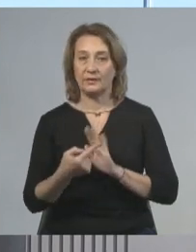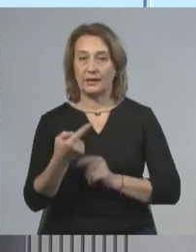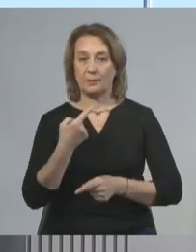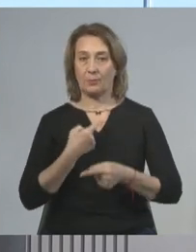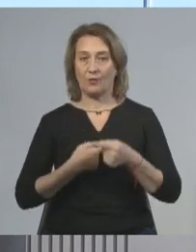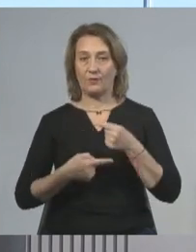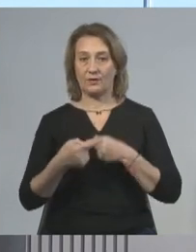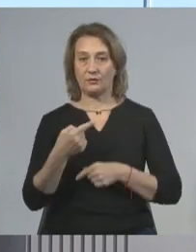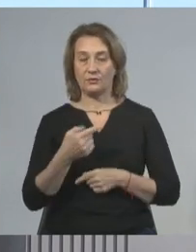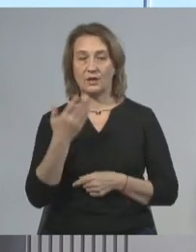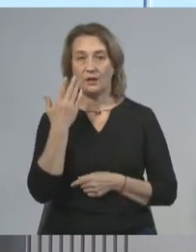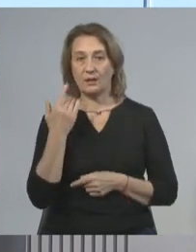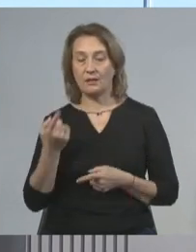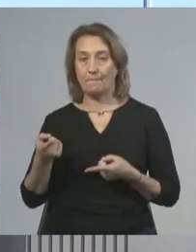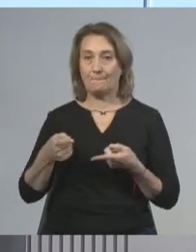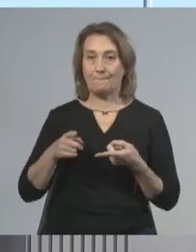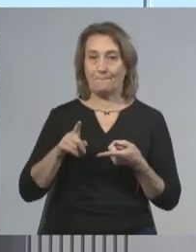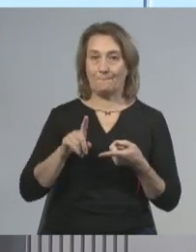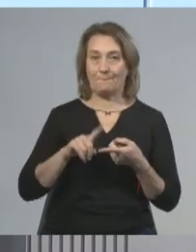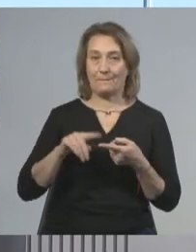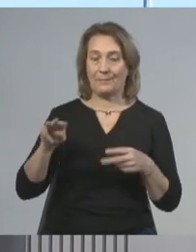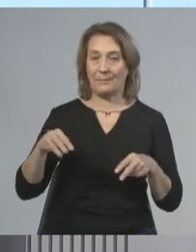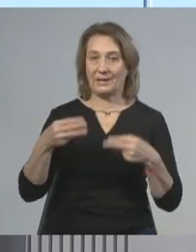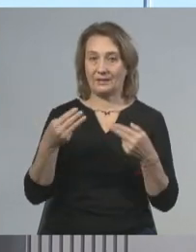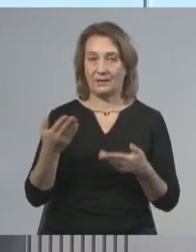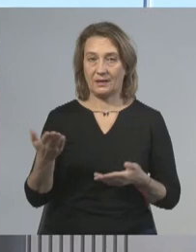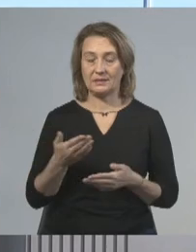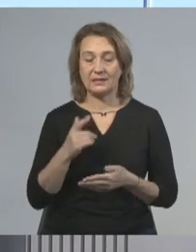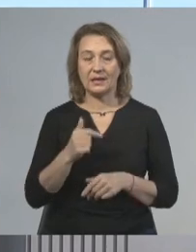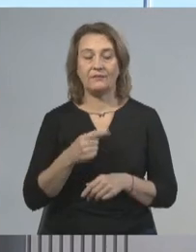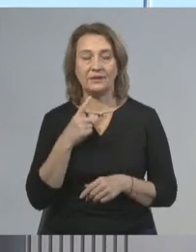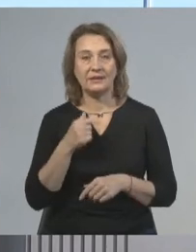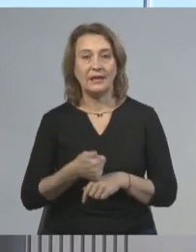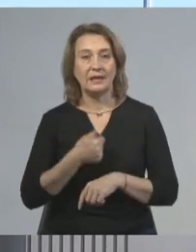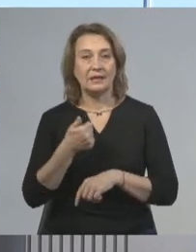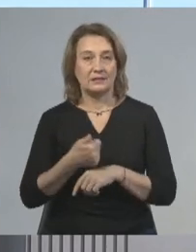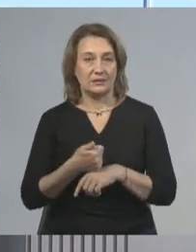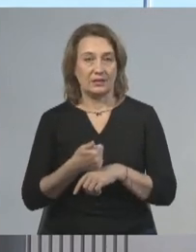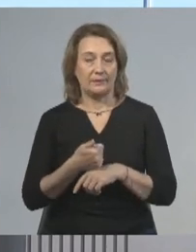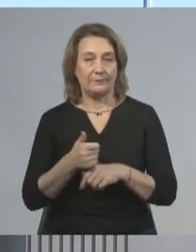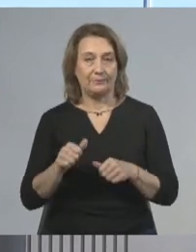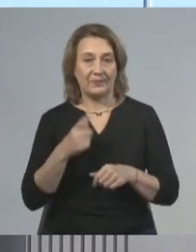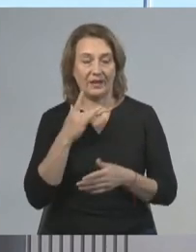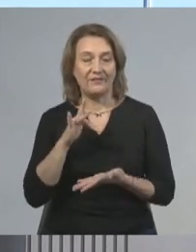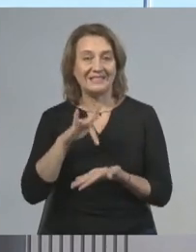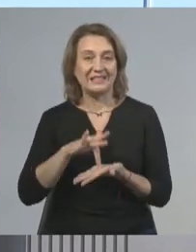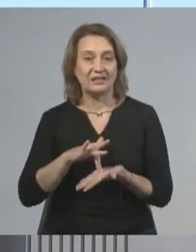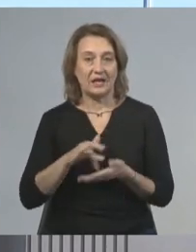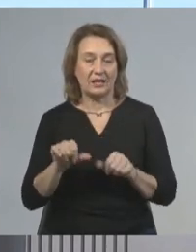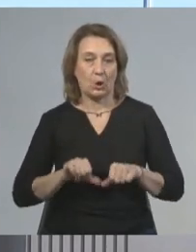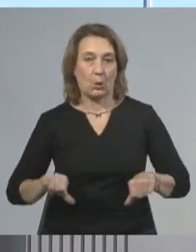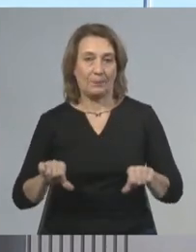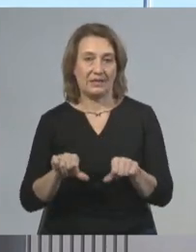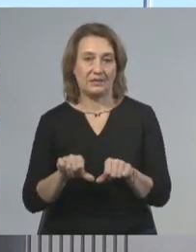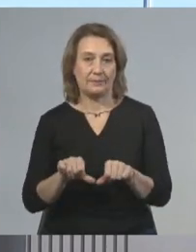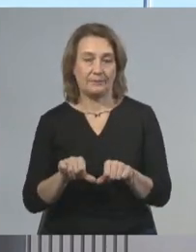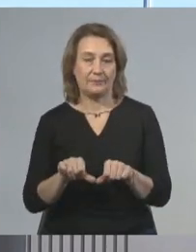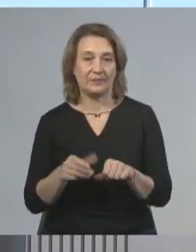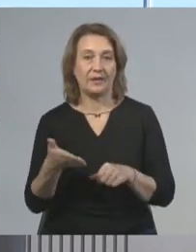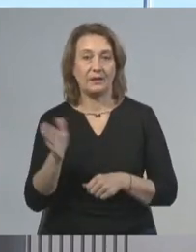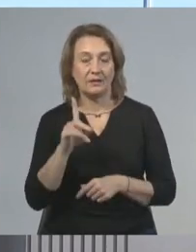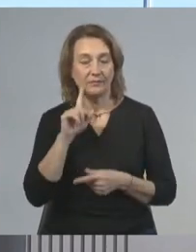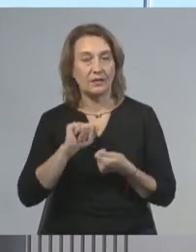uh well i'd like to get back to this particular question when sergey postovi member of the central election commission joins us